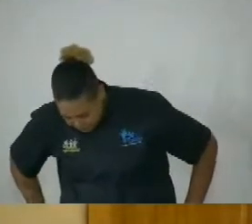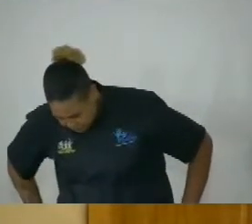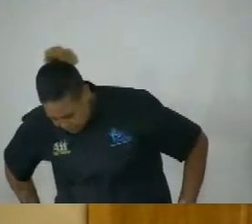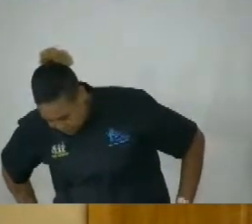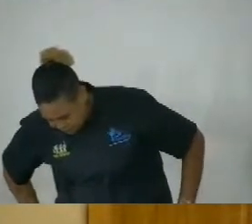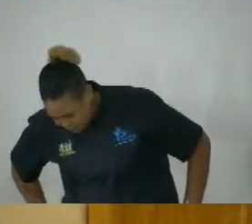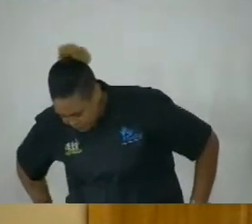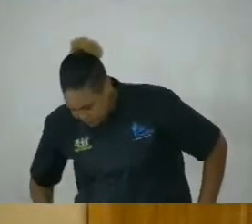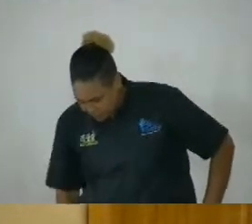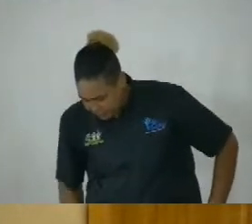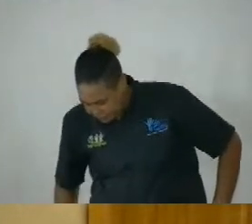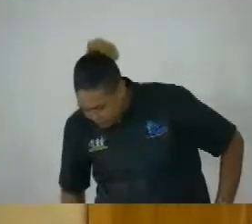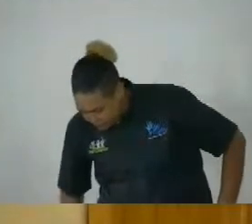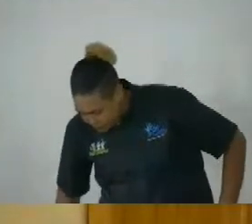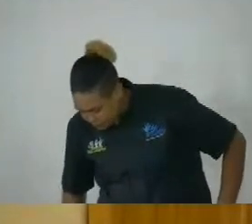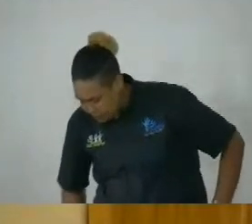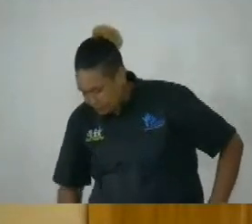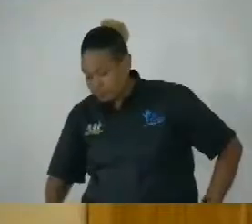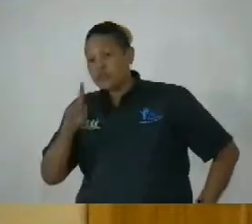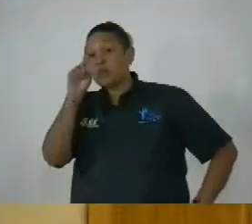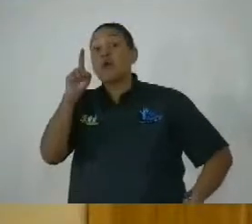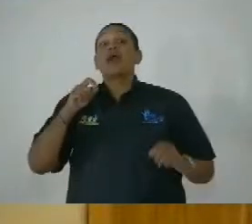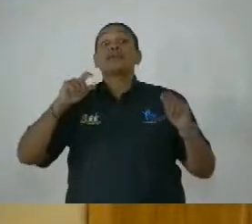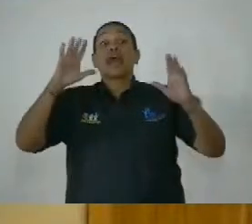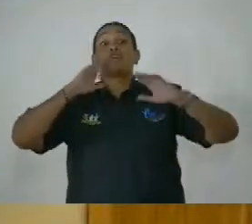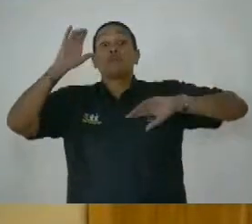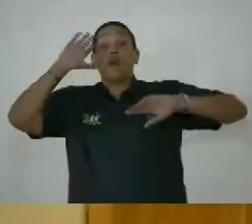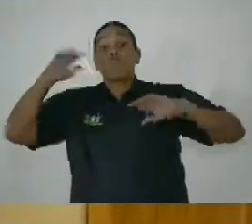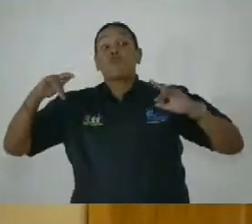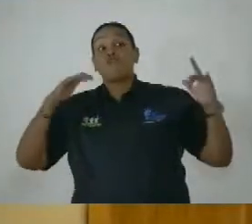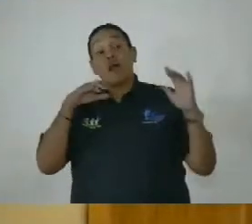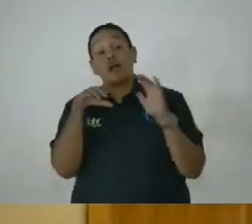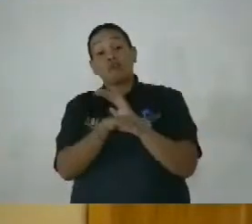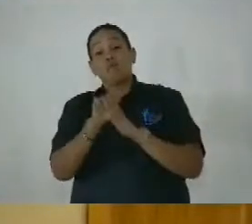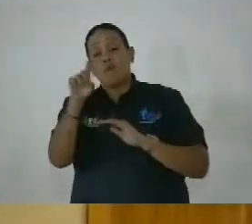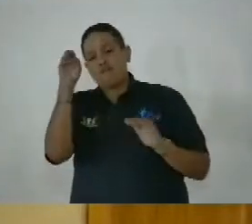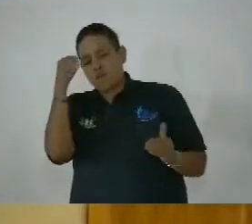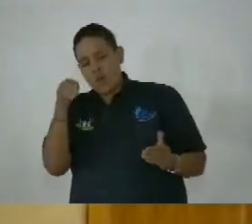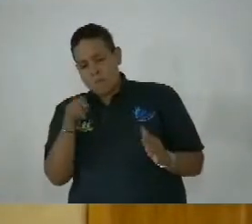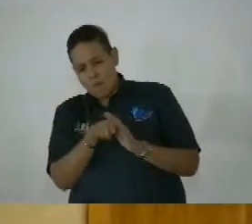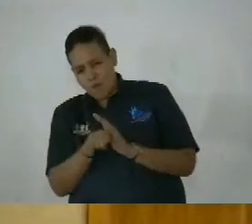One diagram has all violent crimes, and one is just focused on murder.